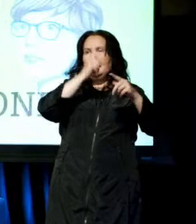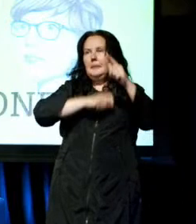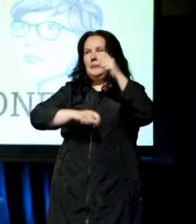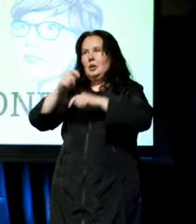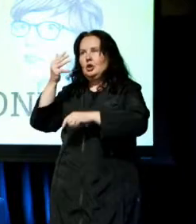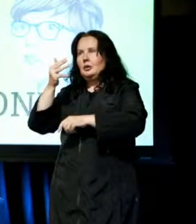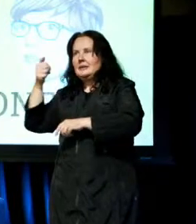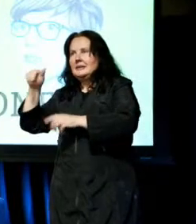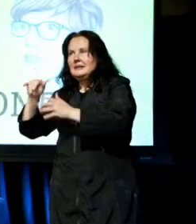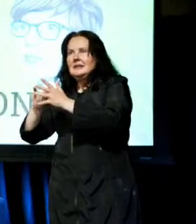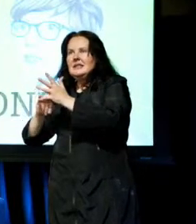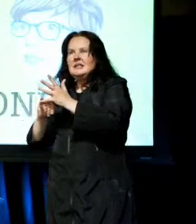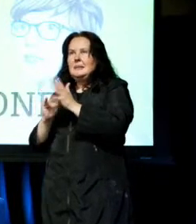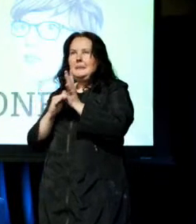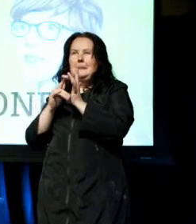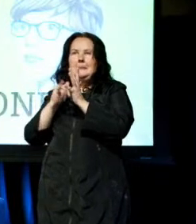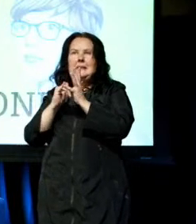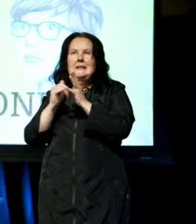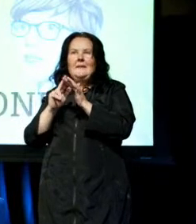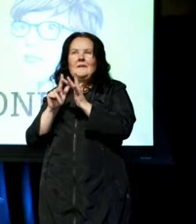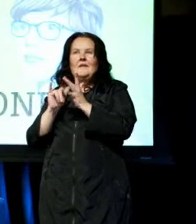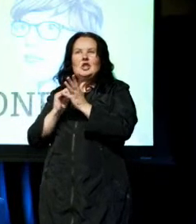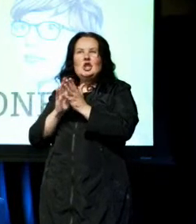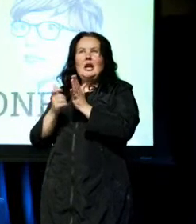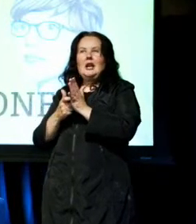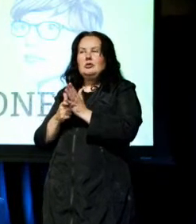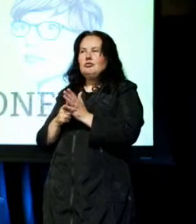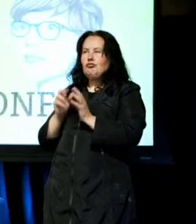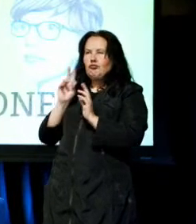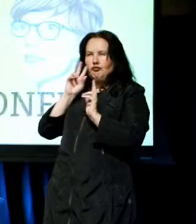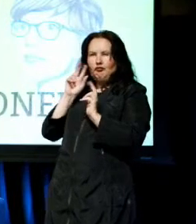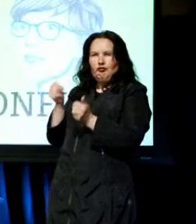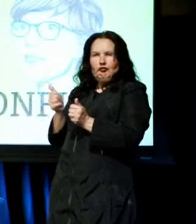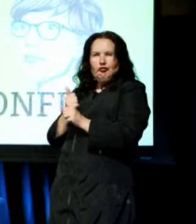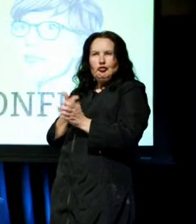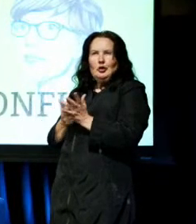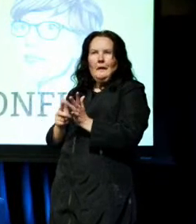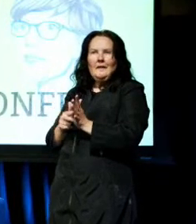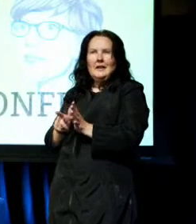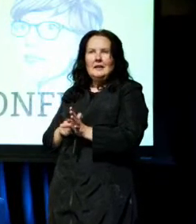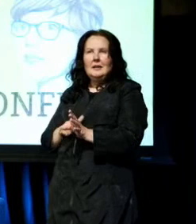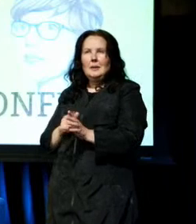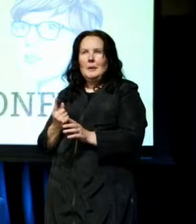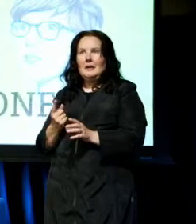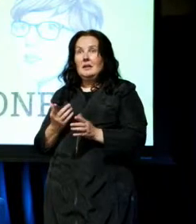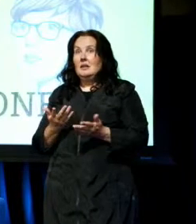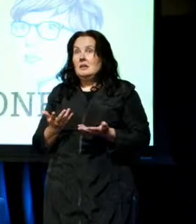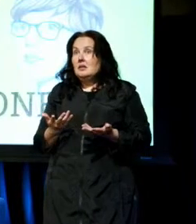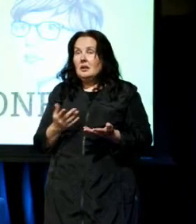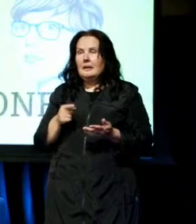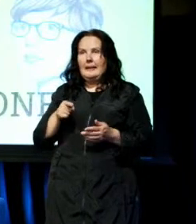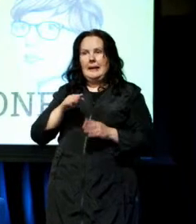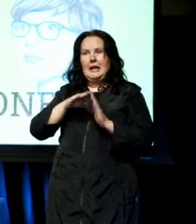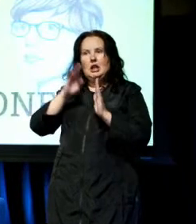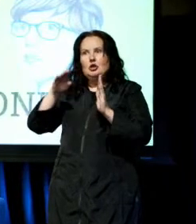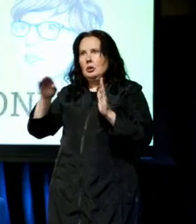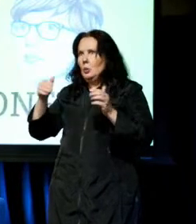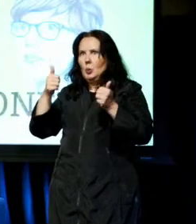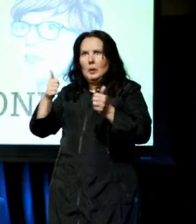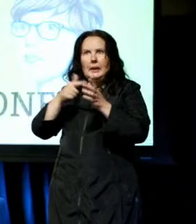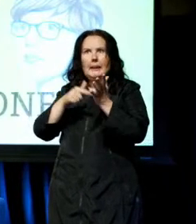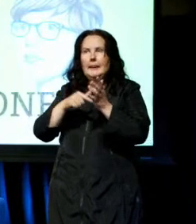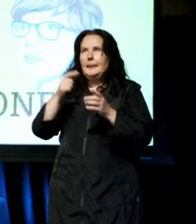1960s Ms. Fisher groovy. And it's like the industry is so equipped at